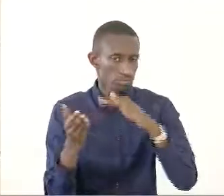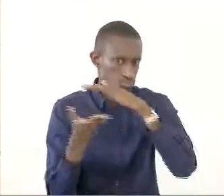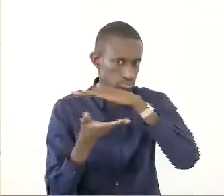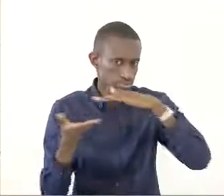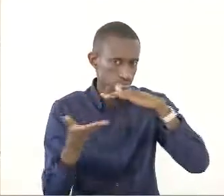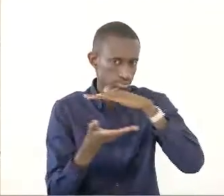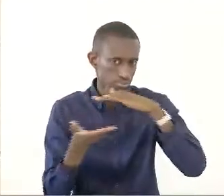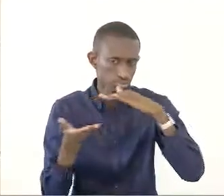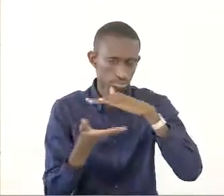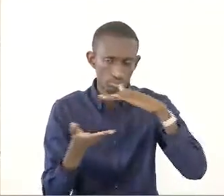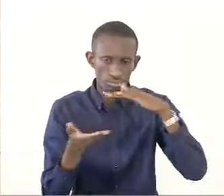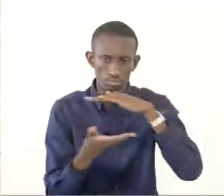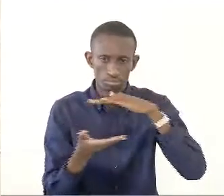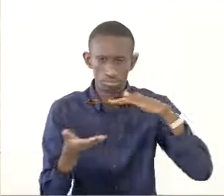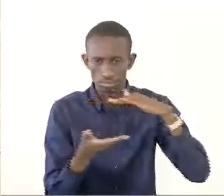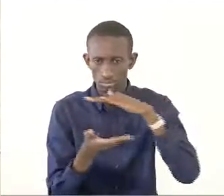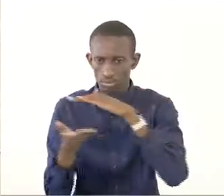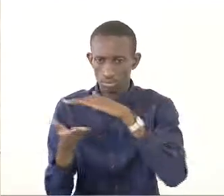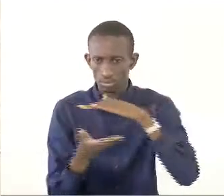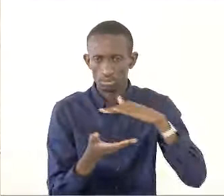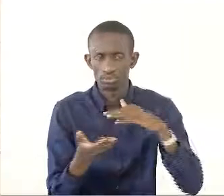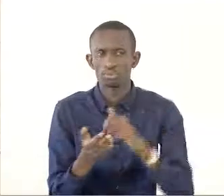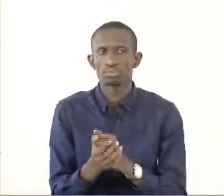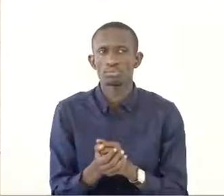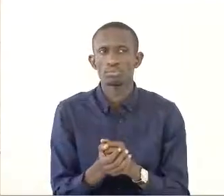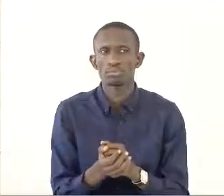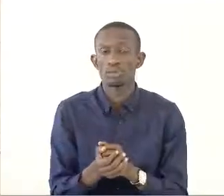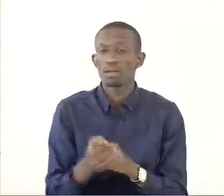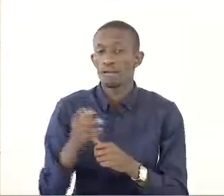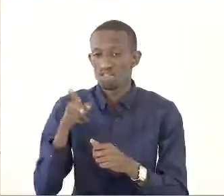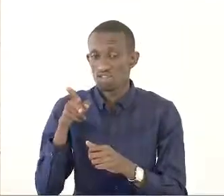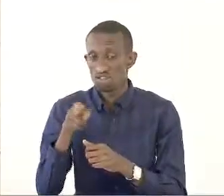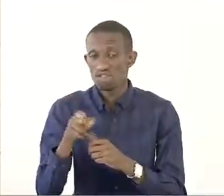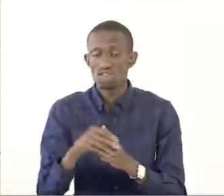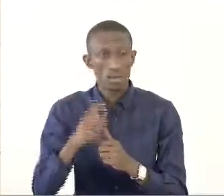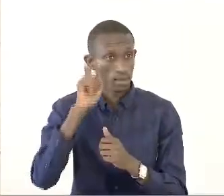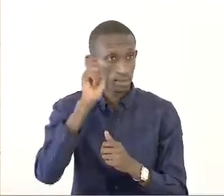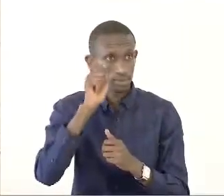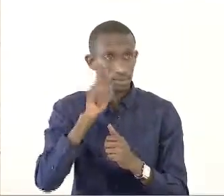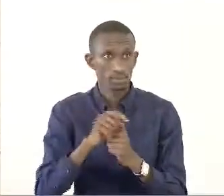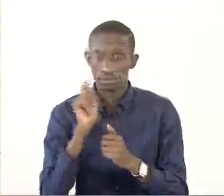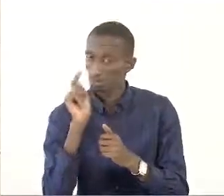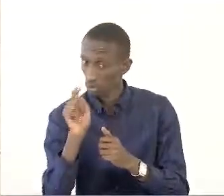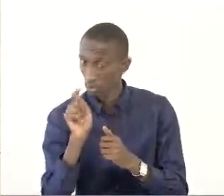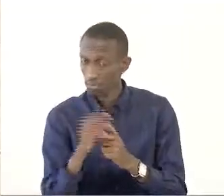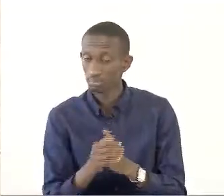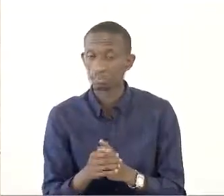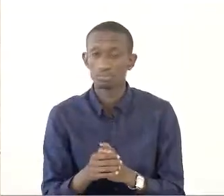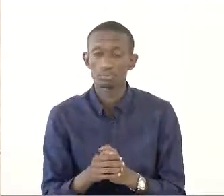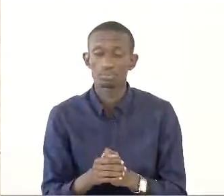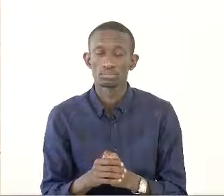parabola cuts the x-axis, if the parabola cuts